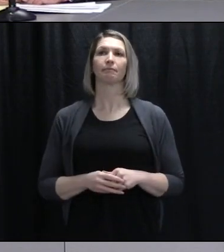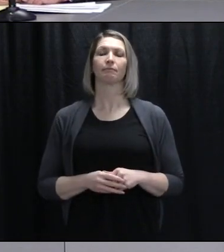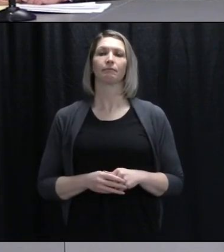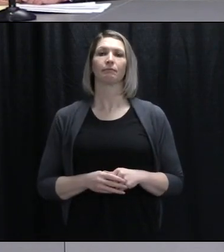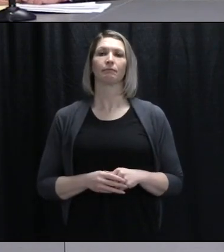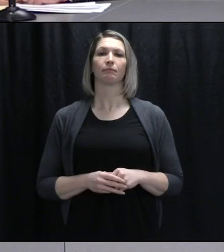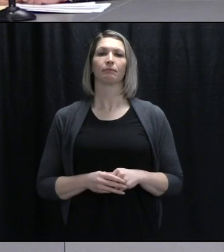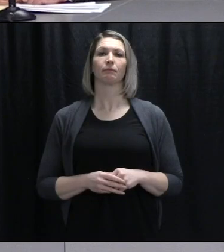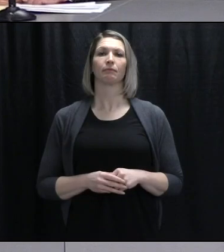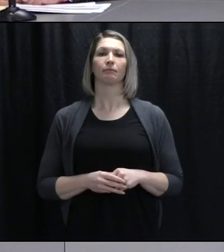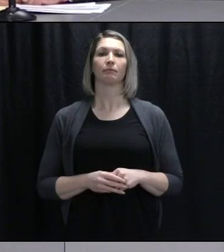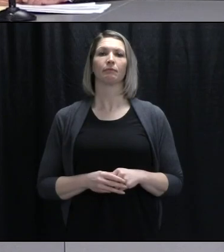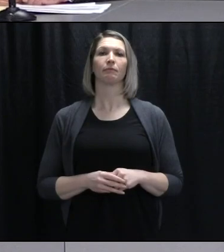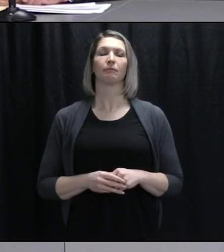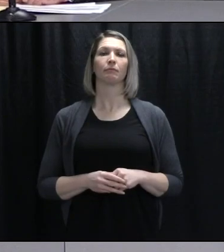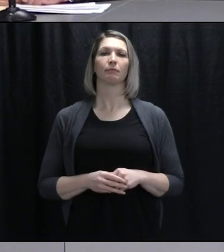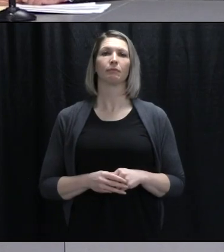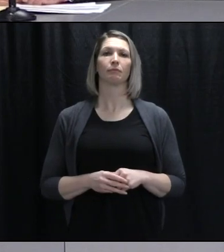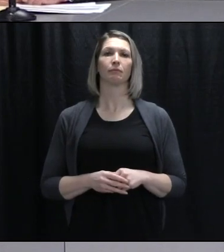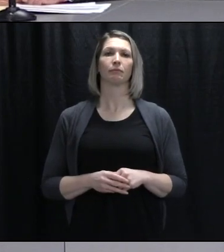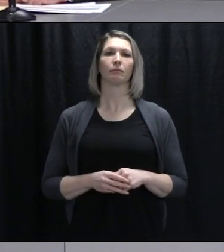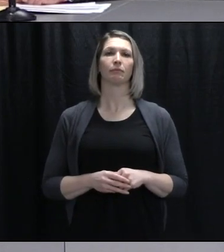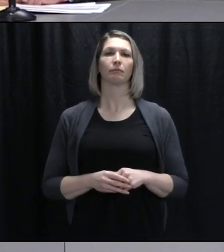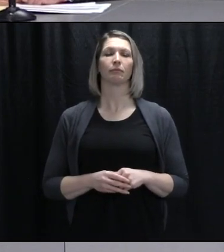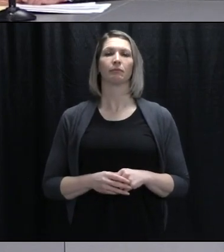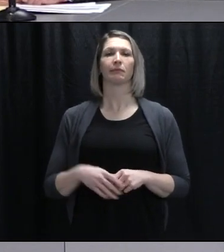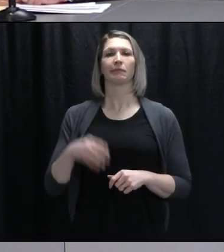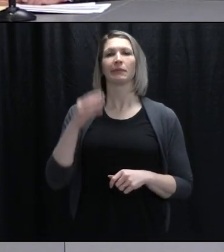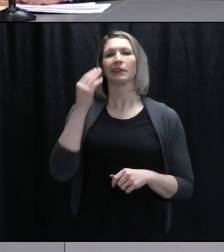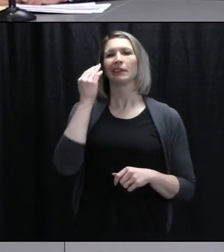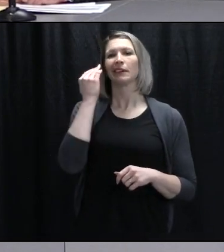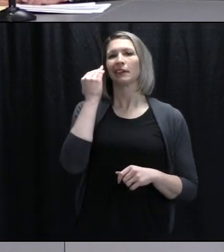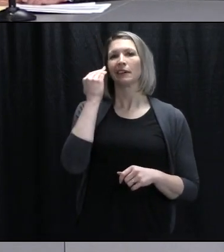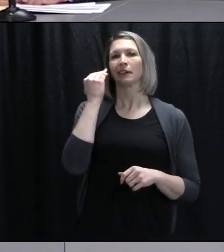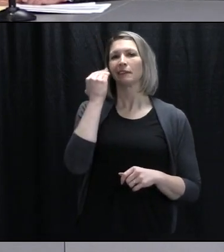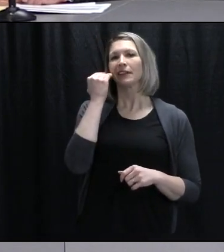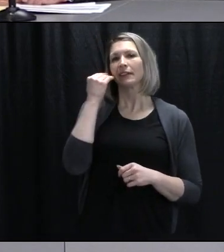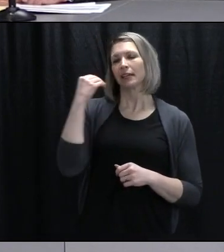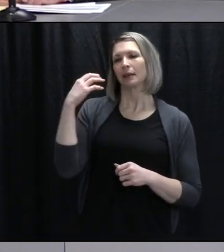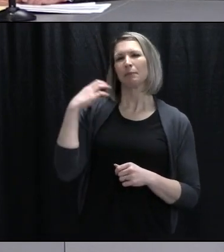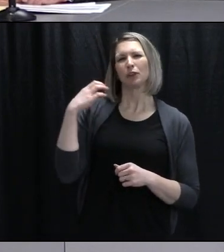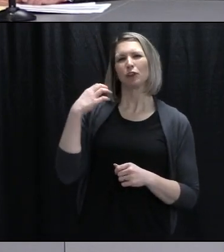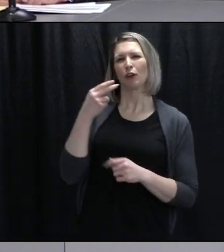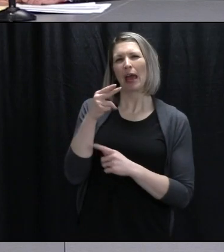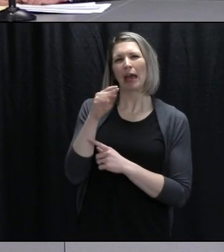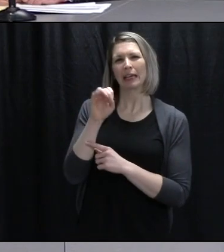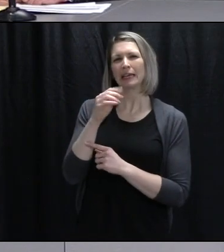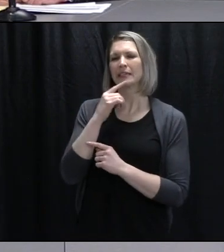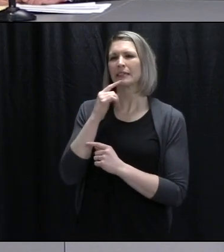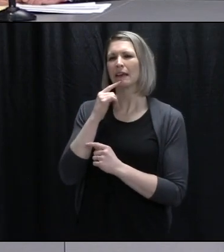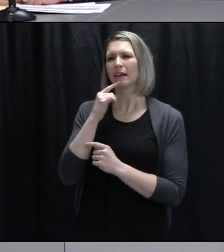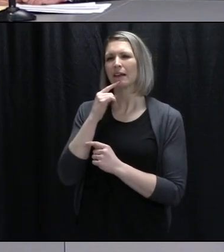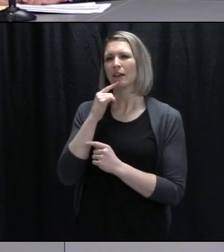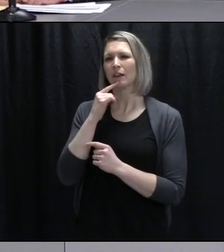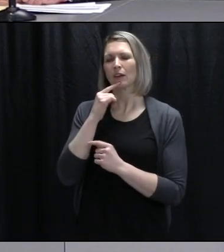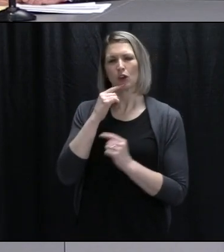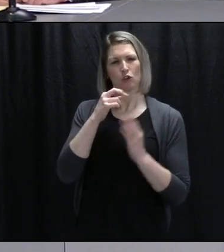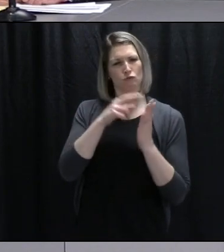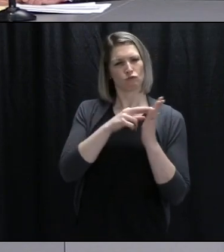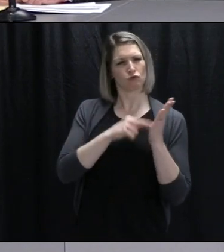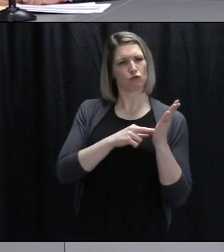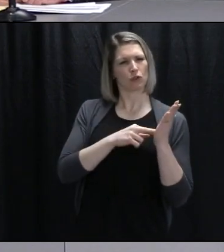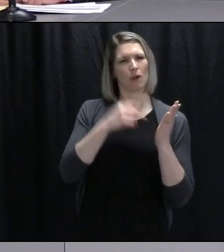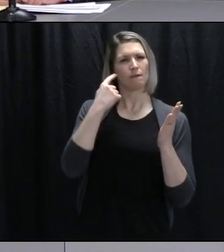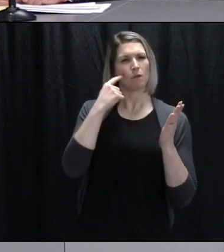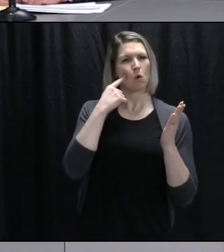Thanks. Dr. Fitzgerald, you mentioned the criteria, or Mr. Haggie mentioned the criteria for recovery there last week, but has there been